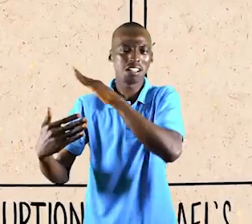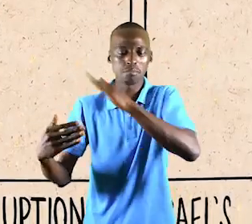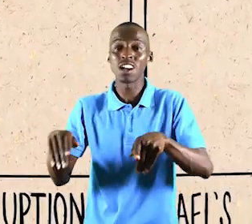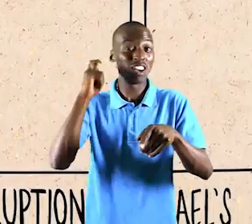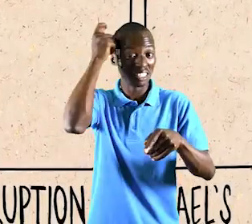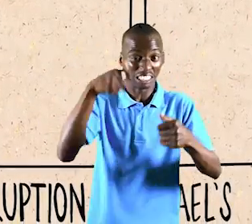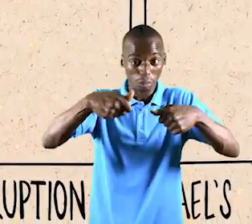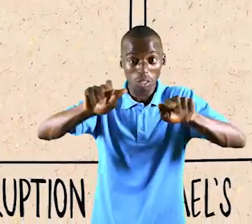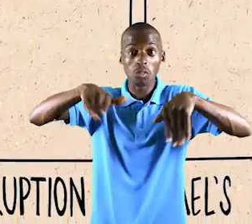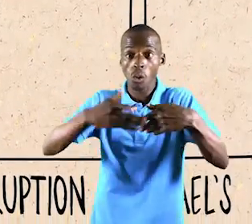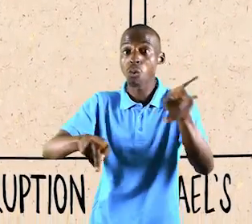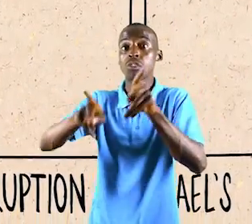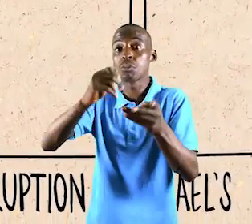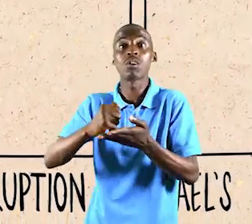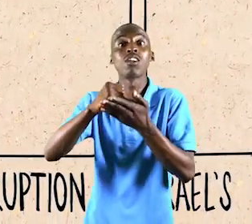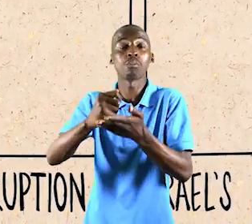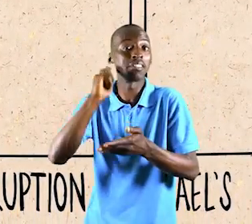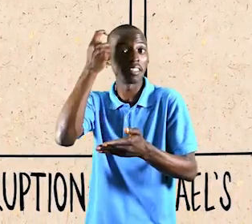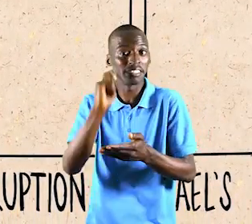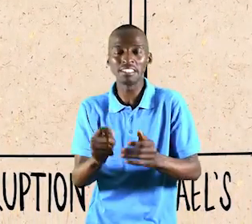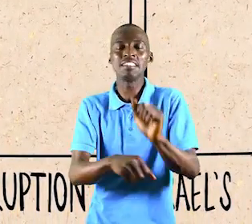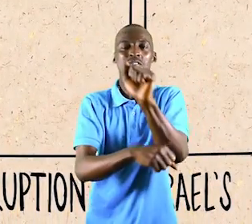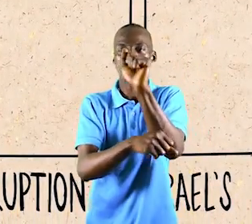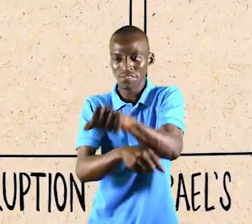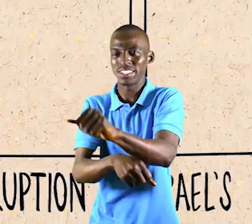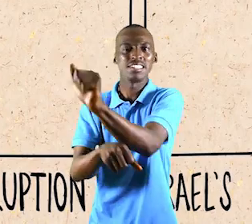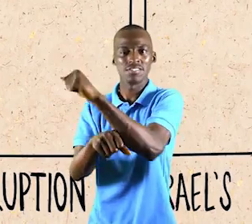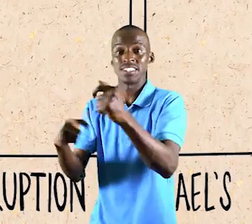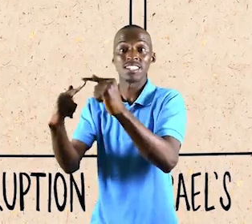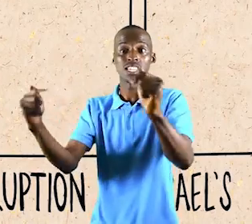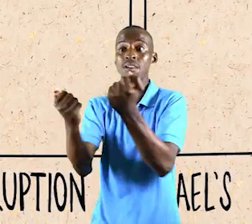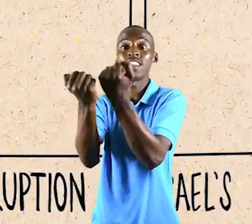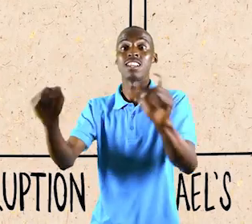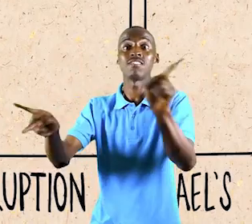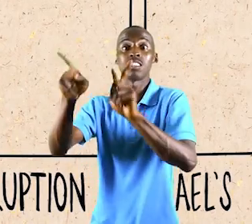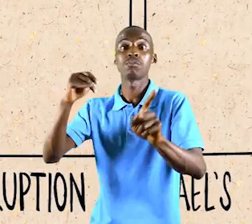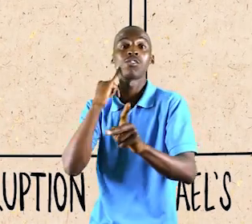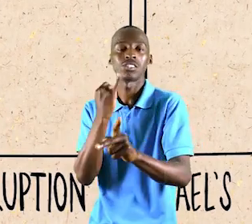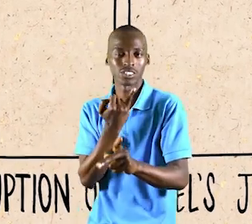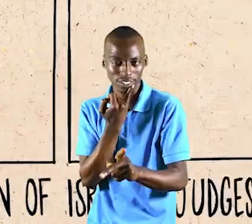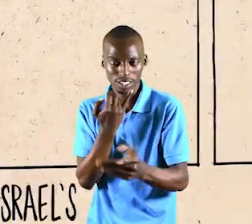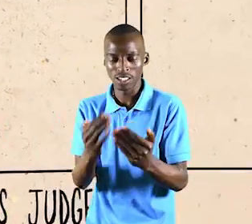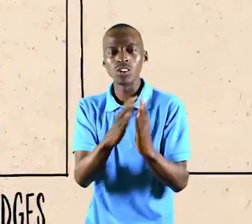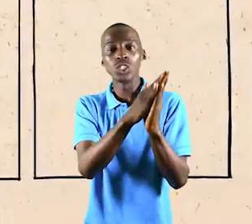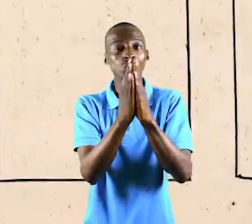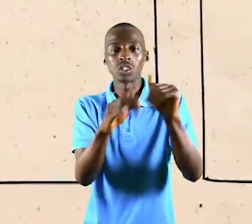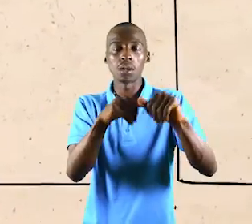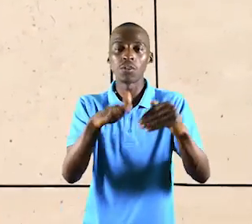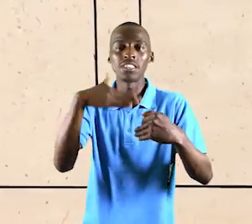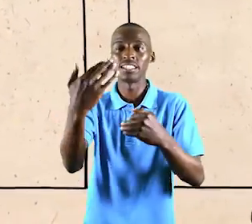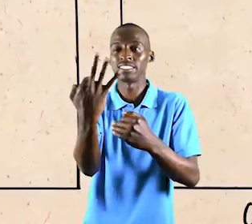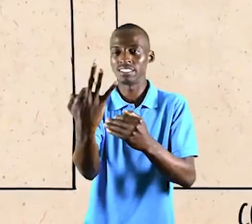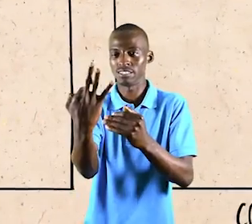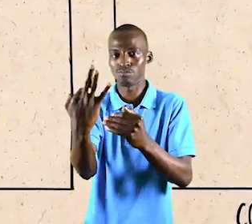judge themselves or people who help the judge, they defeat their enemies and deliver the people of Israel. The stories about the next